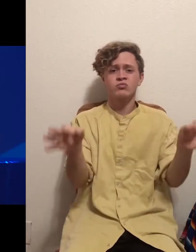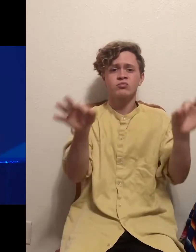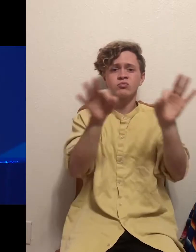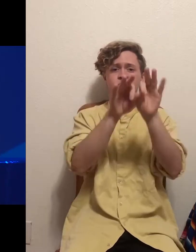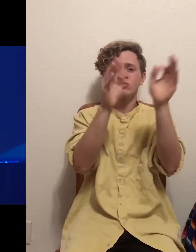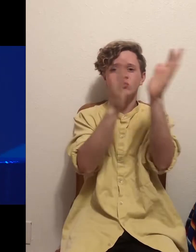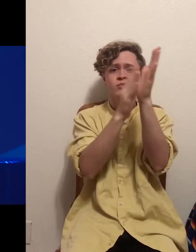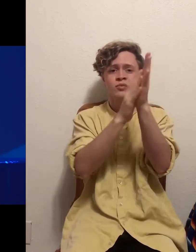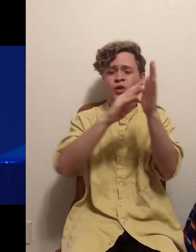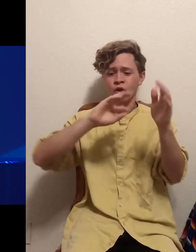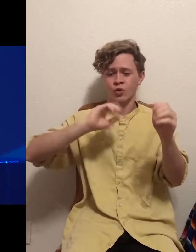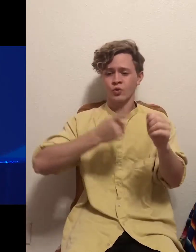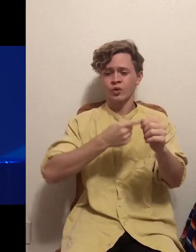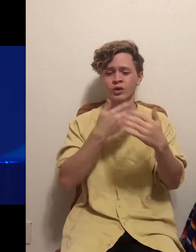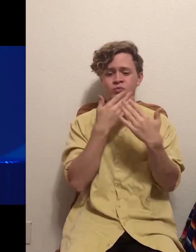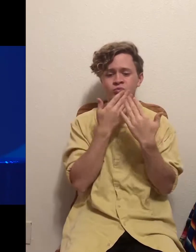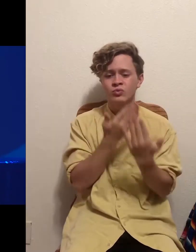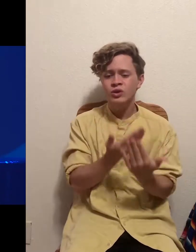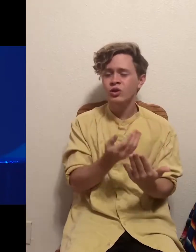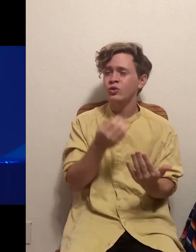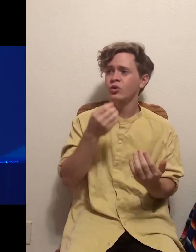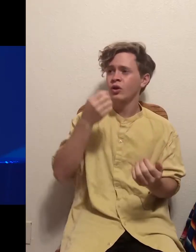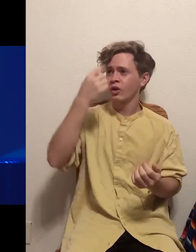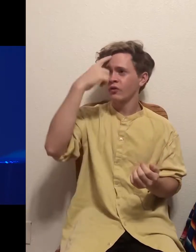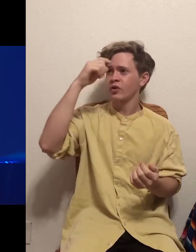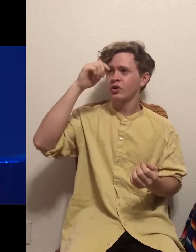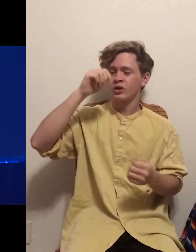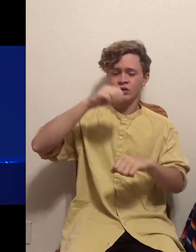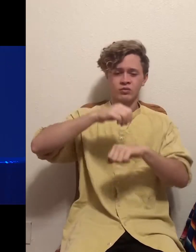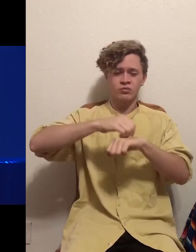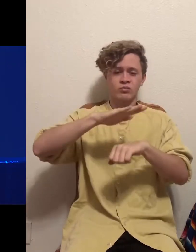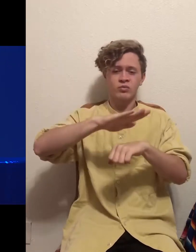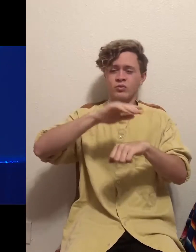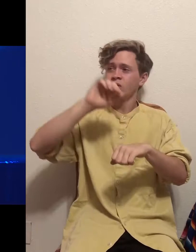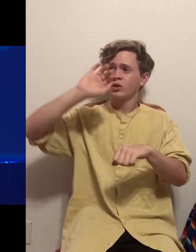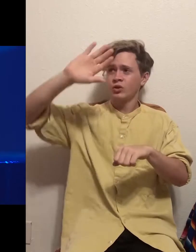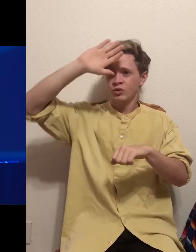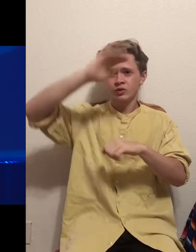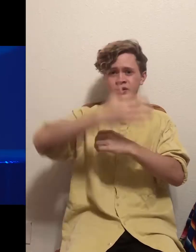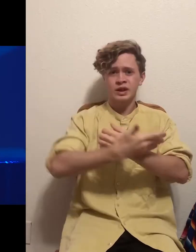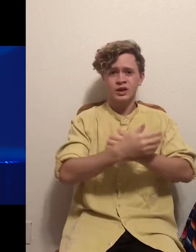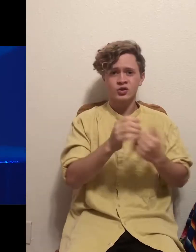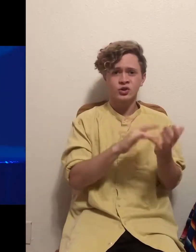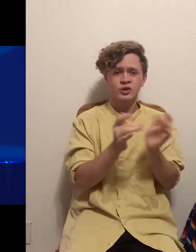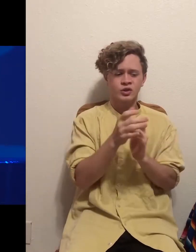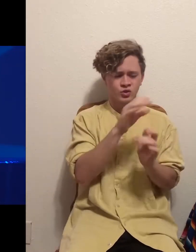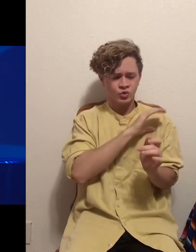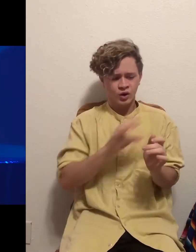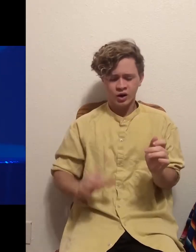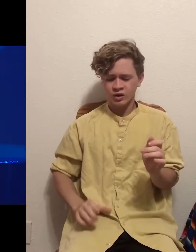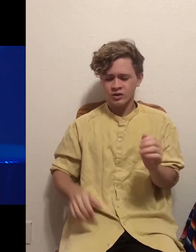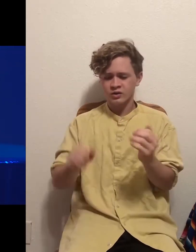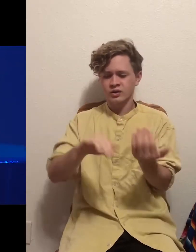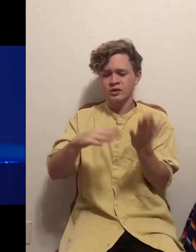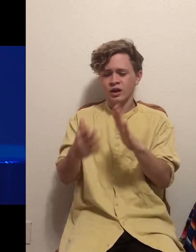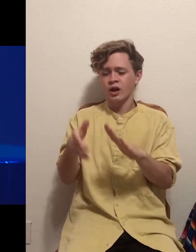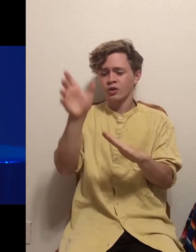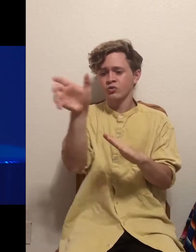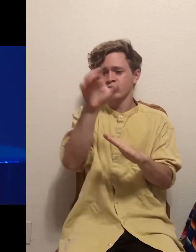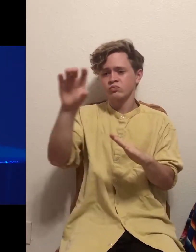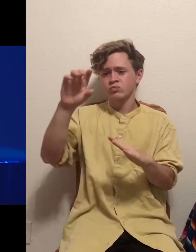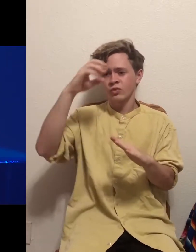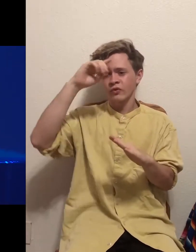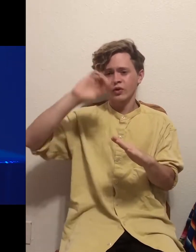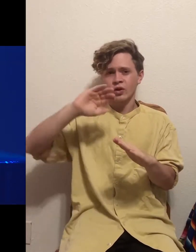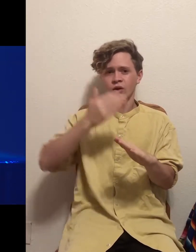so much for sending your Son, Jesus Christ, to die on the cross for our sins. And it's because of his